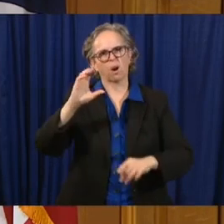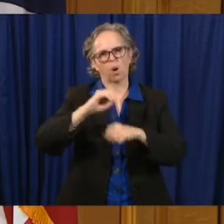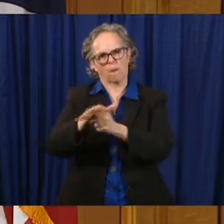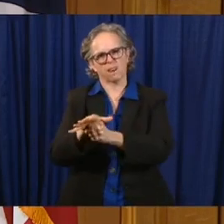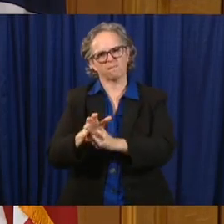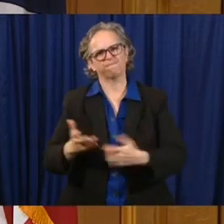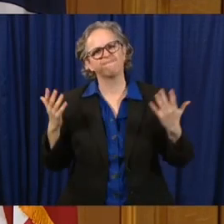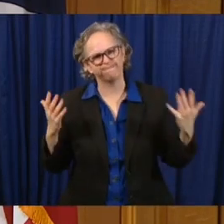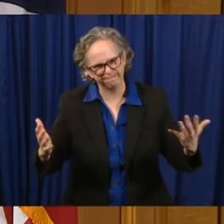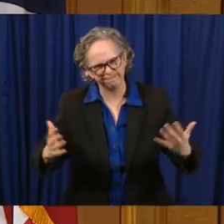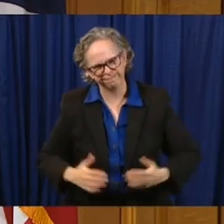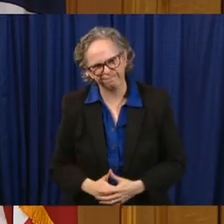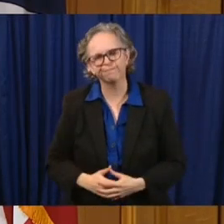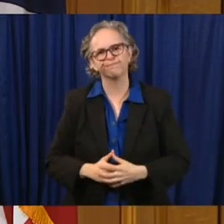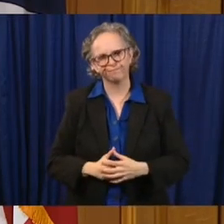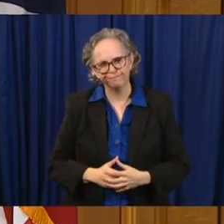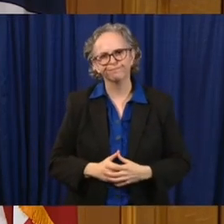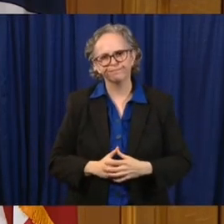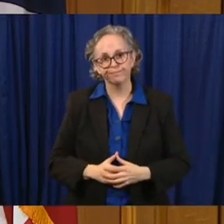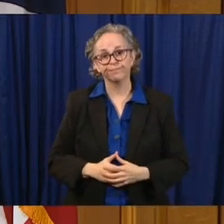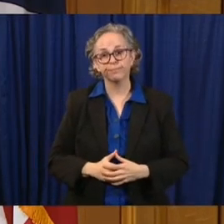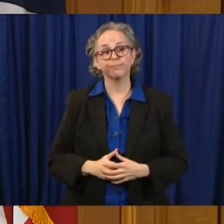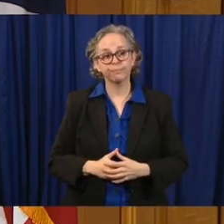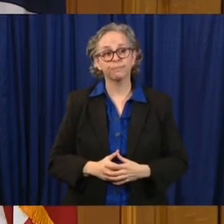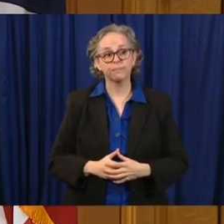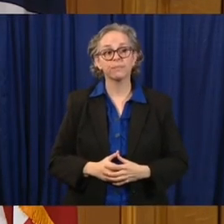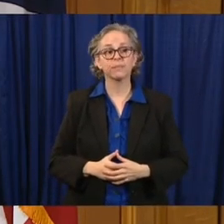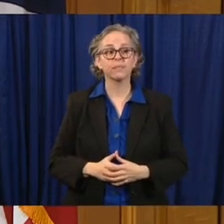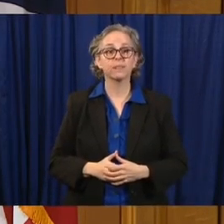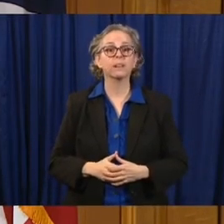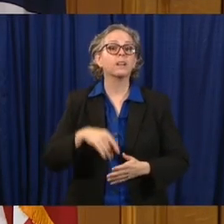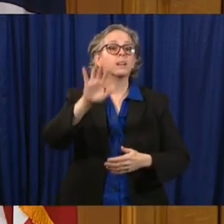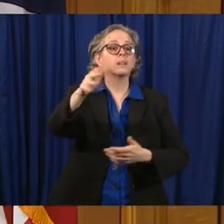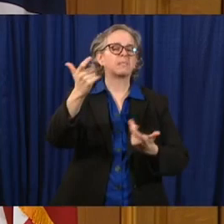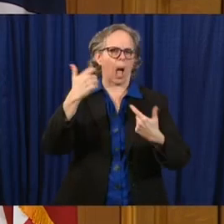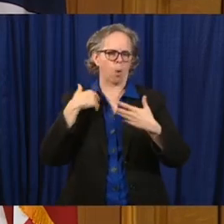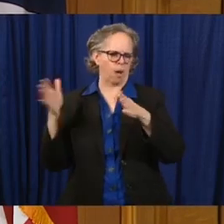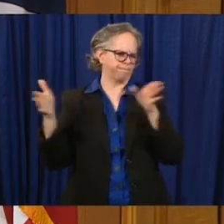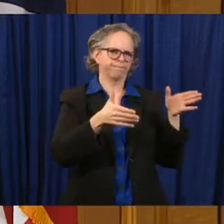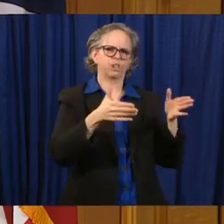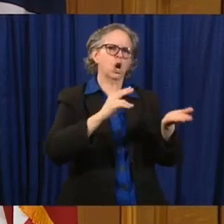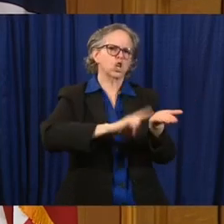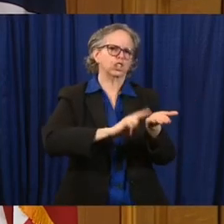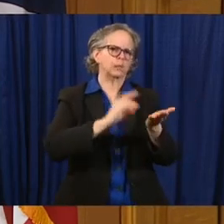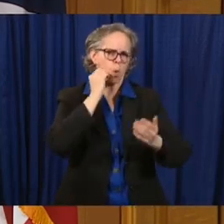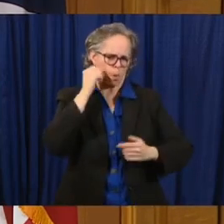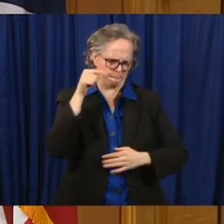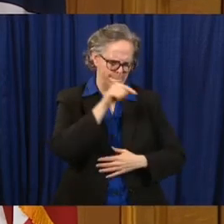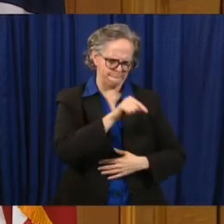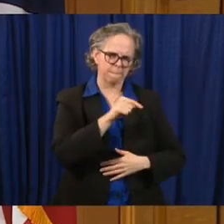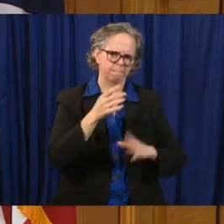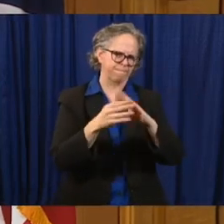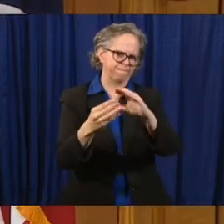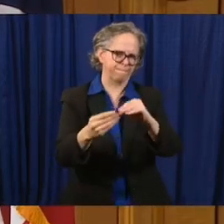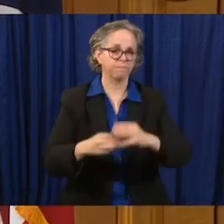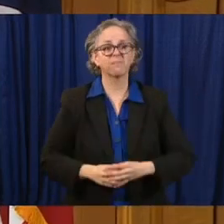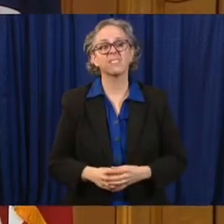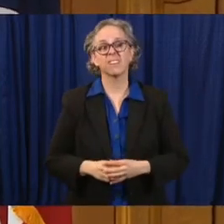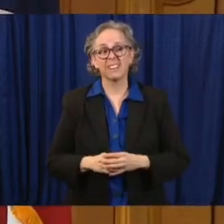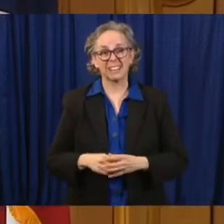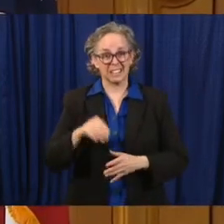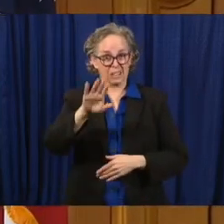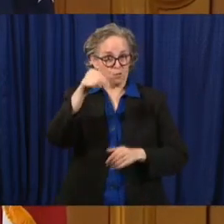Let me turn now to our nursing homes. Earlier on in this pandemic, we